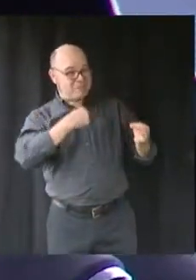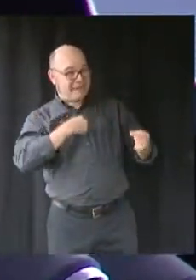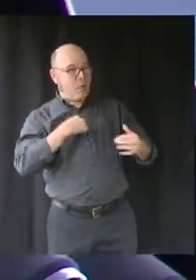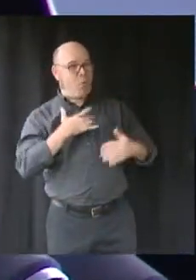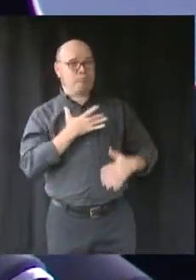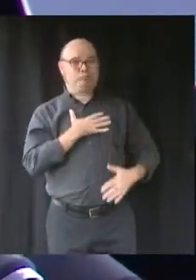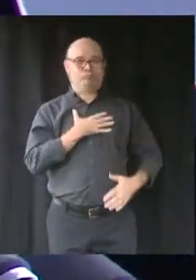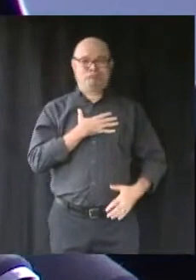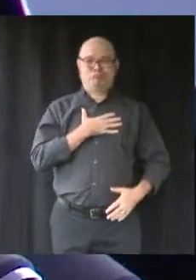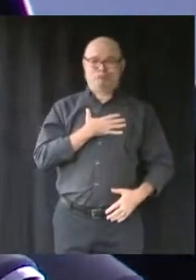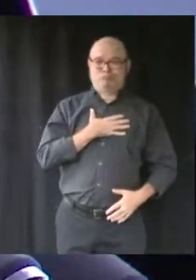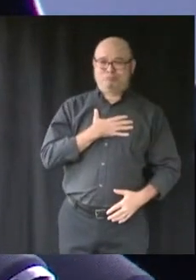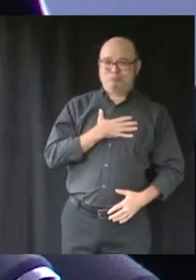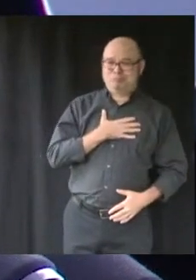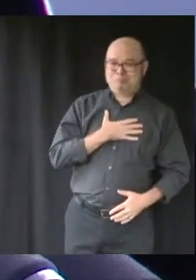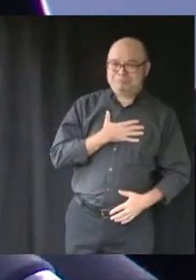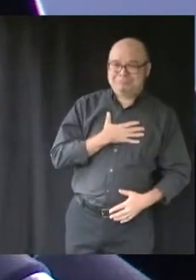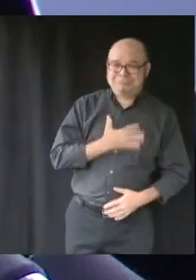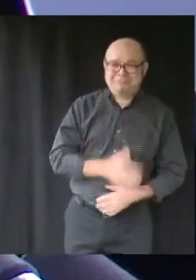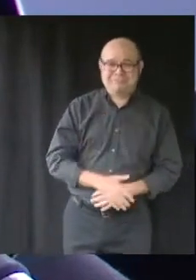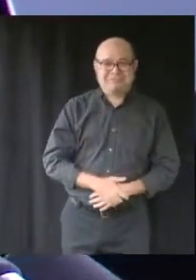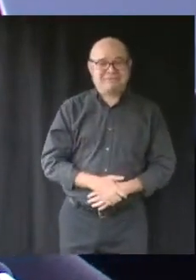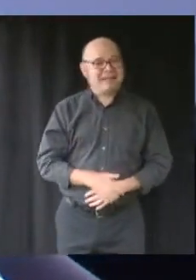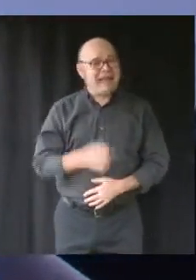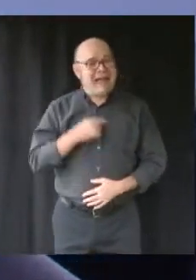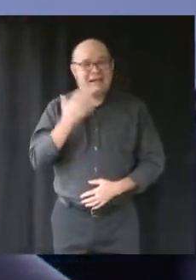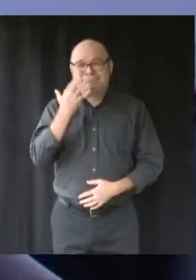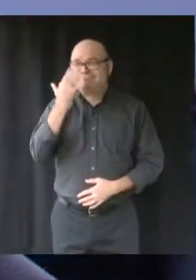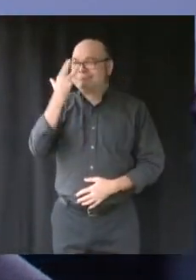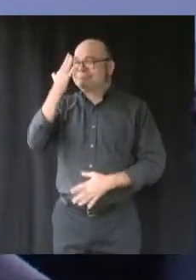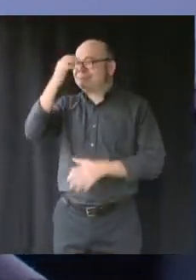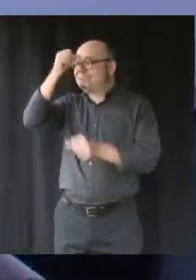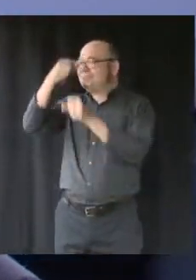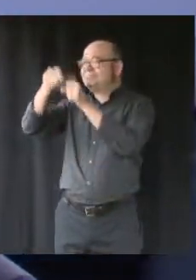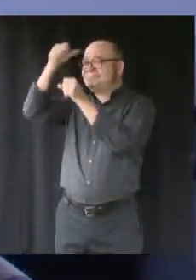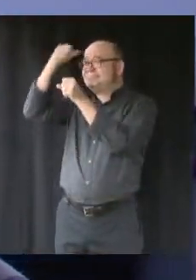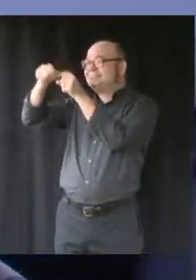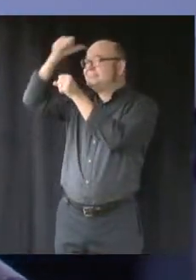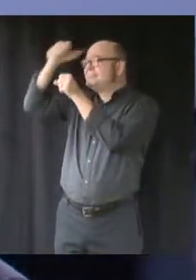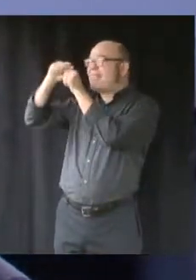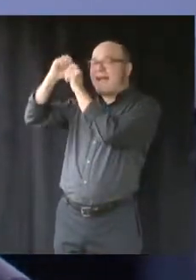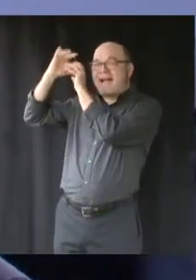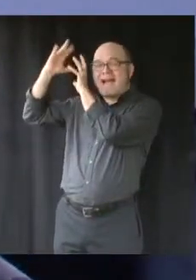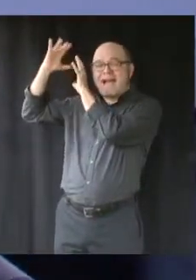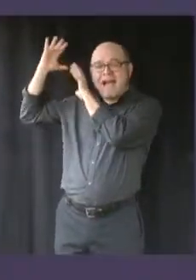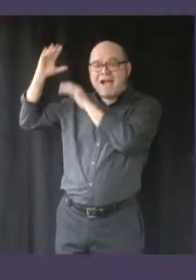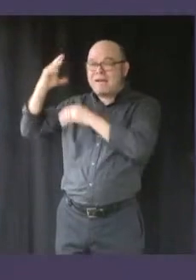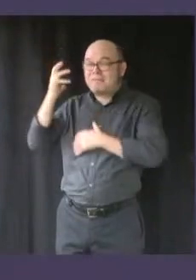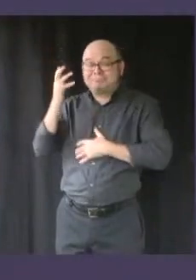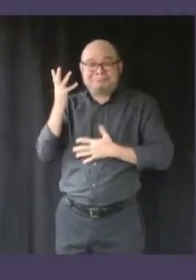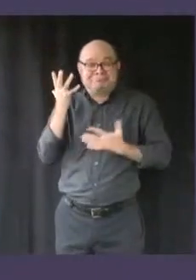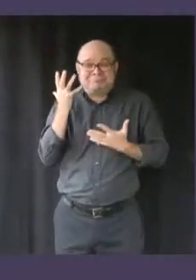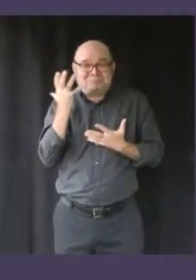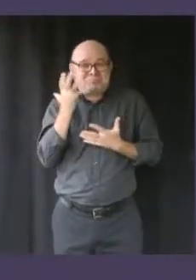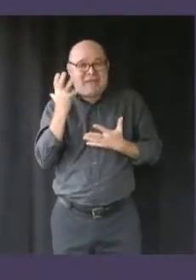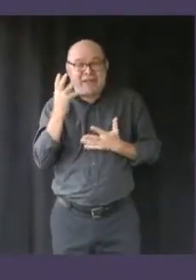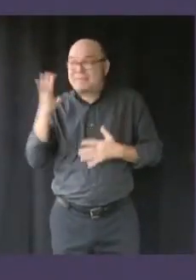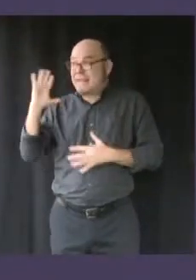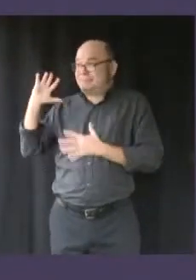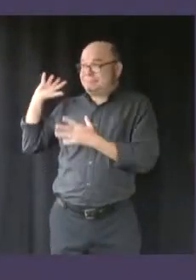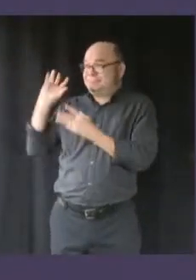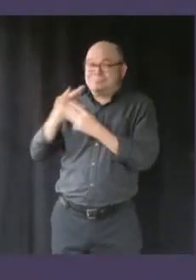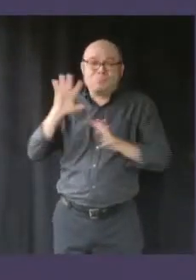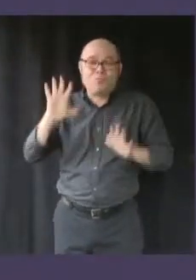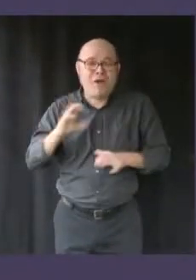of memories that just crossed my mind of the wonderful years that I've had the